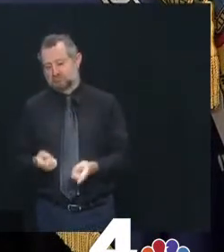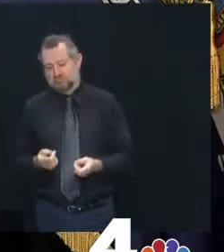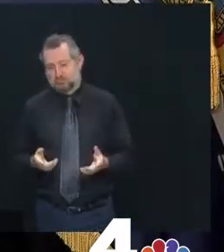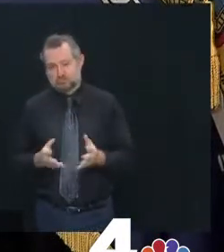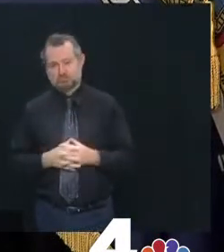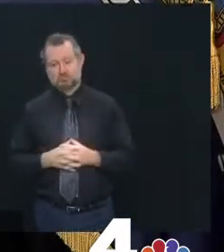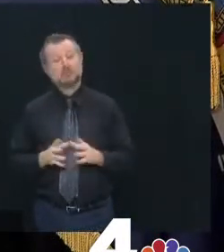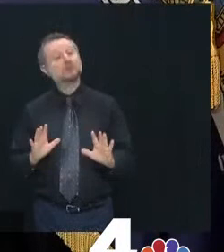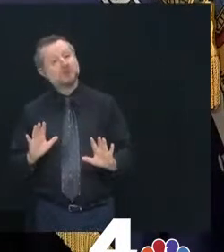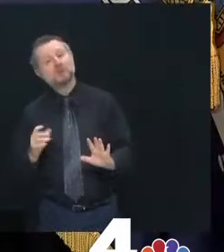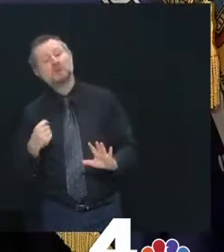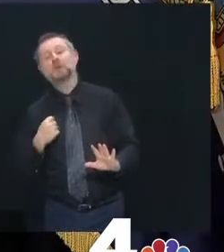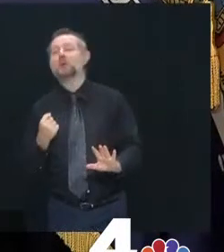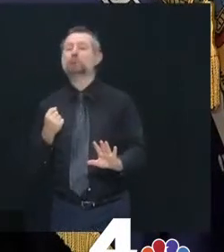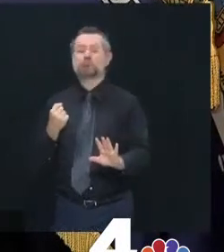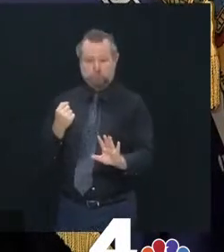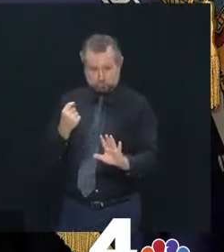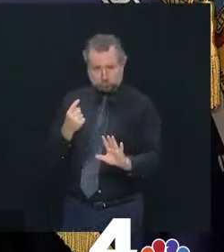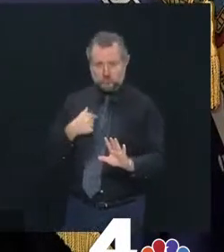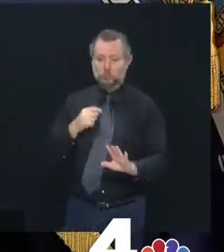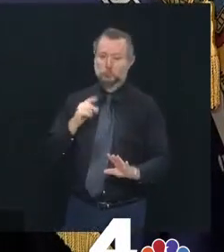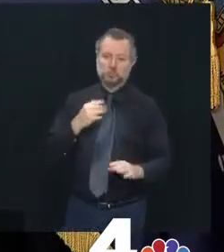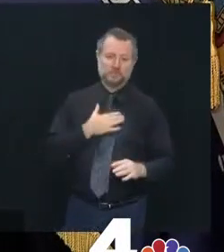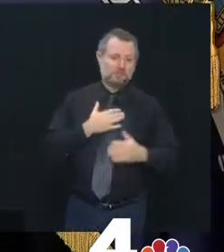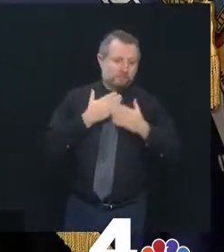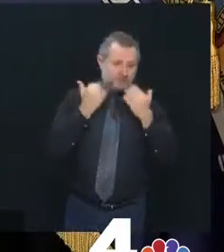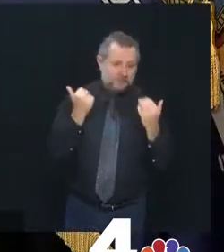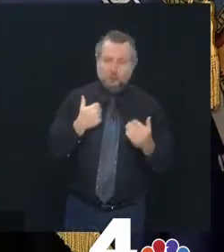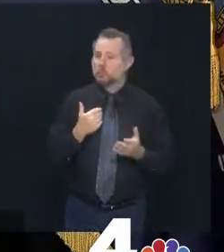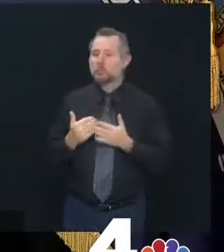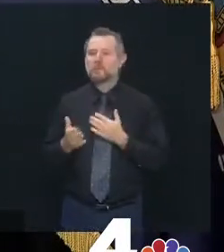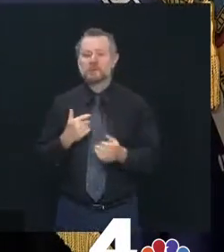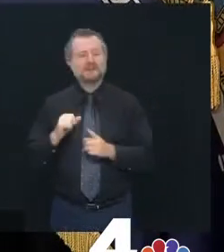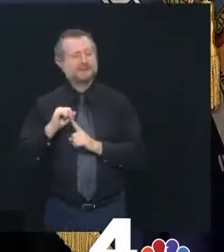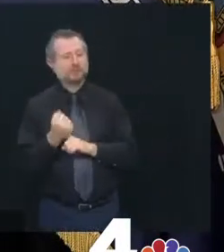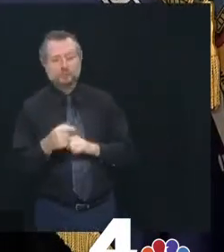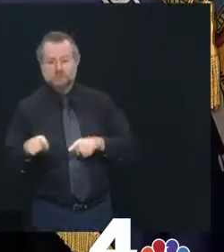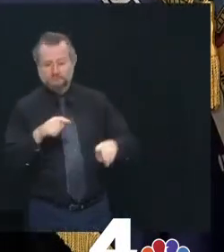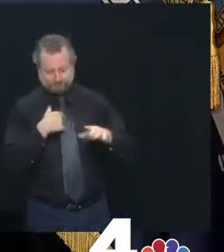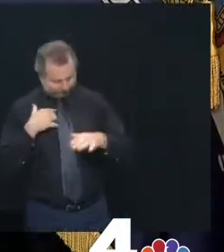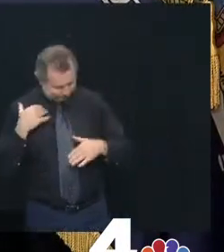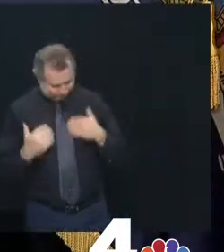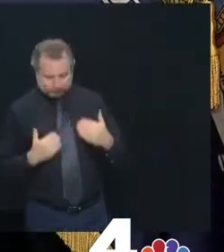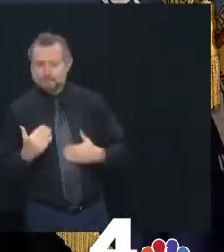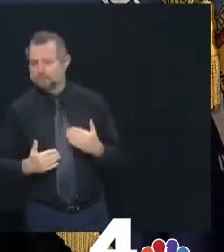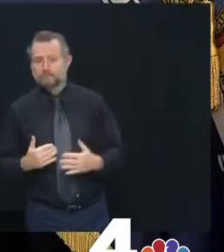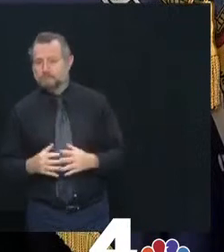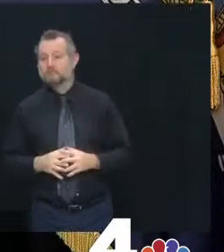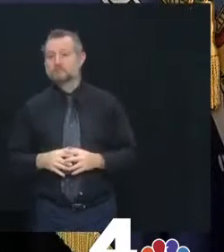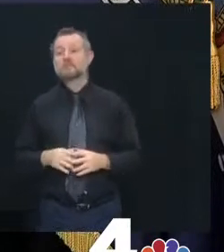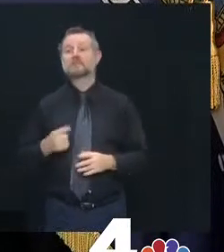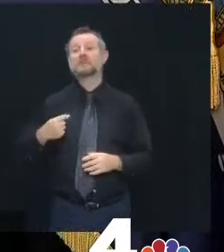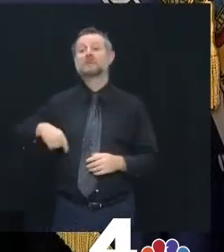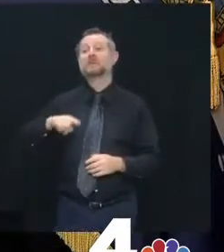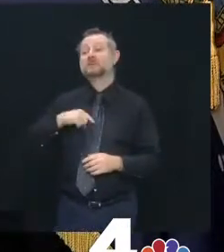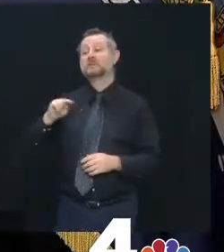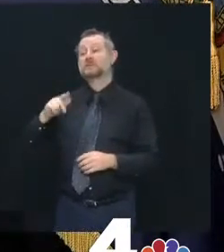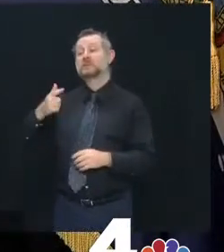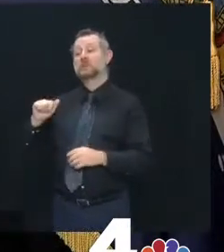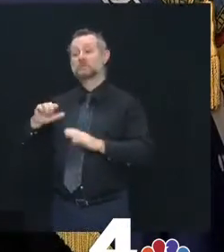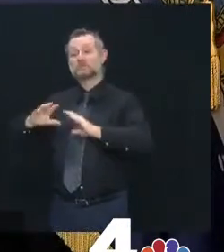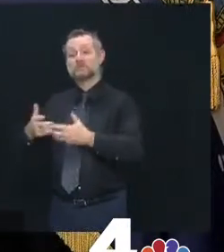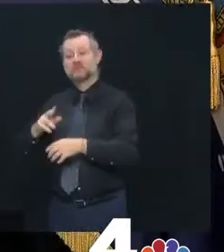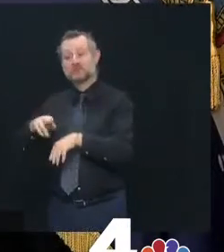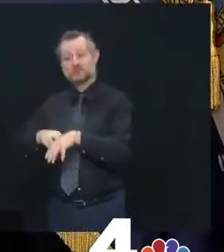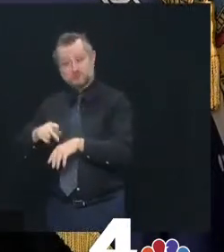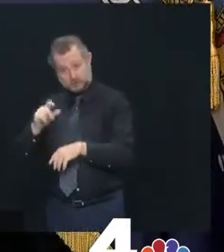But you do the best you can in every situation. I think what the NGA is doing and the governors